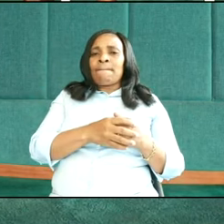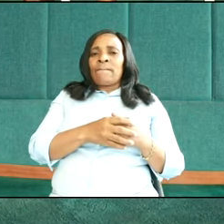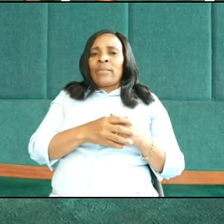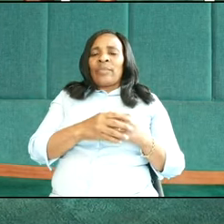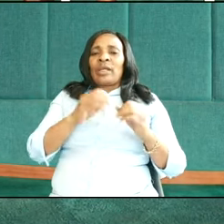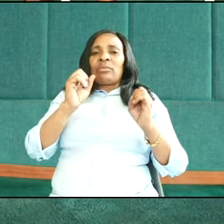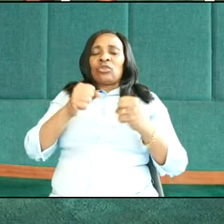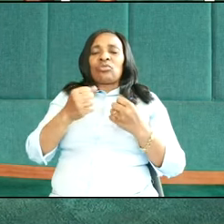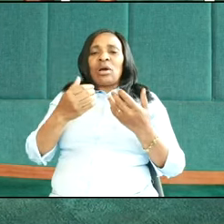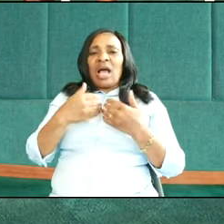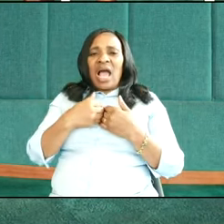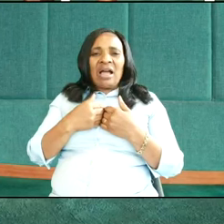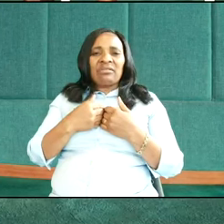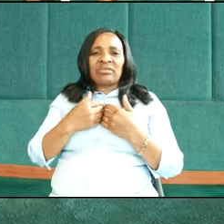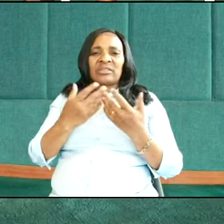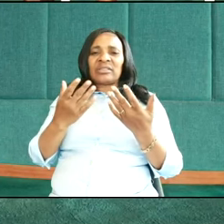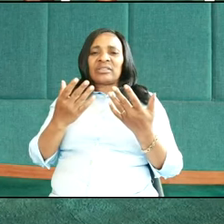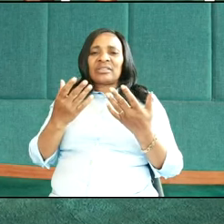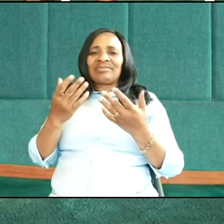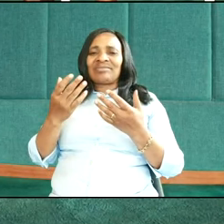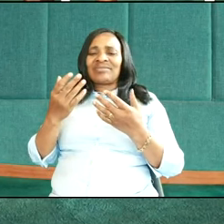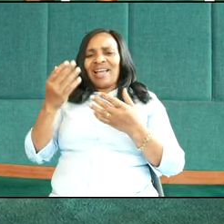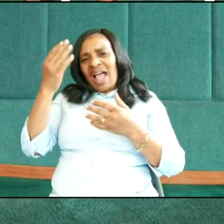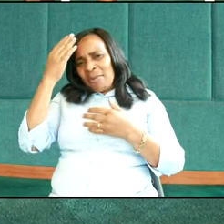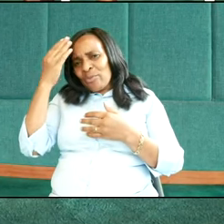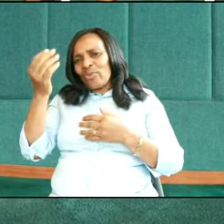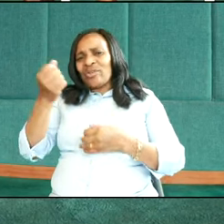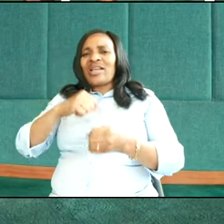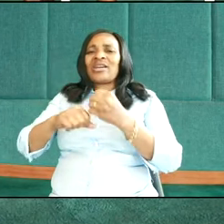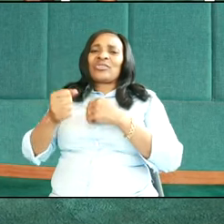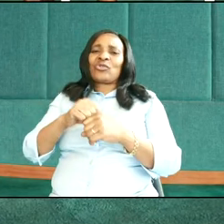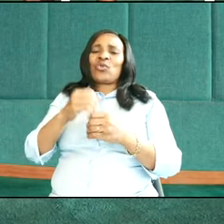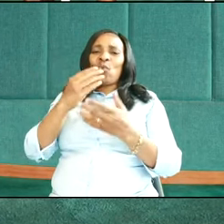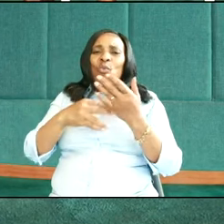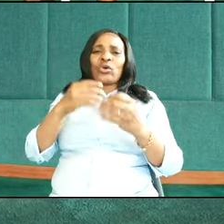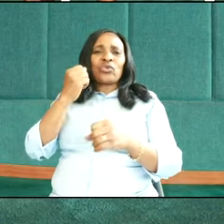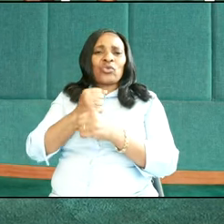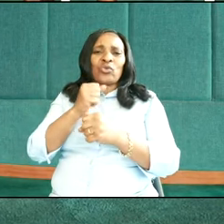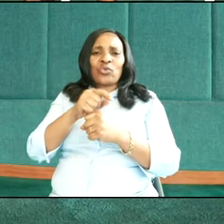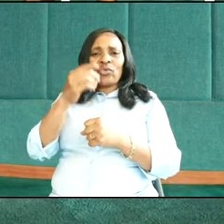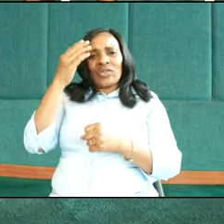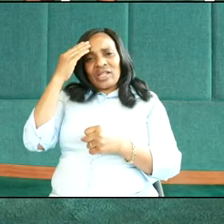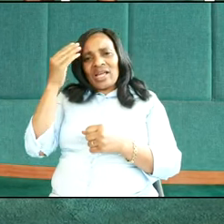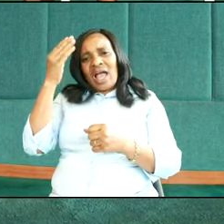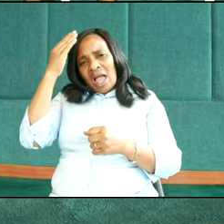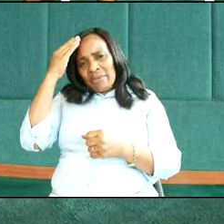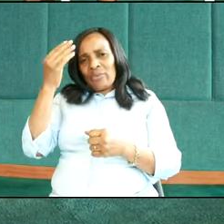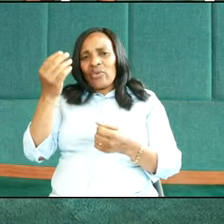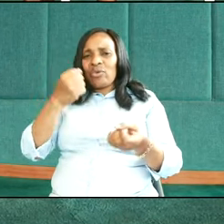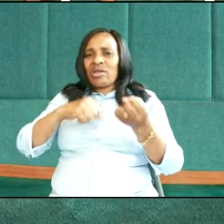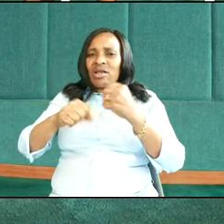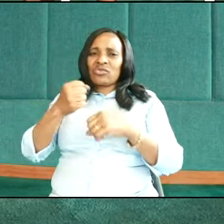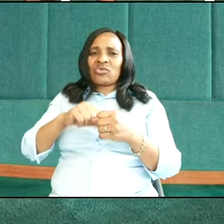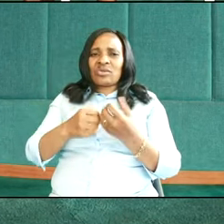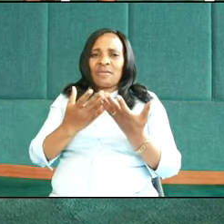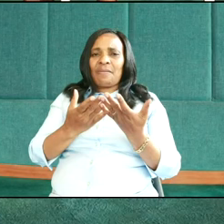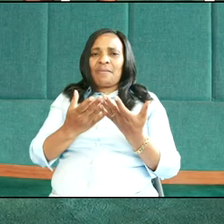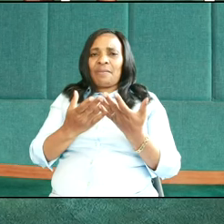has this sort of humbling reaction. I don't know, what do you think about that? He was quite humble. He was quite humble. Yeah.